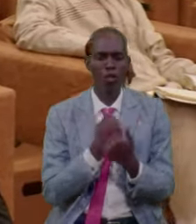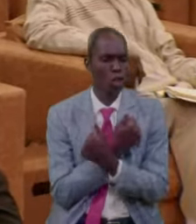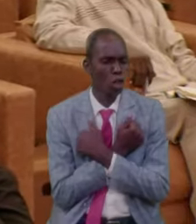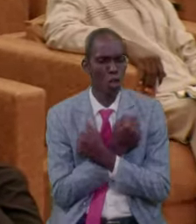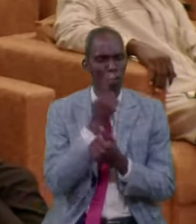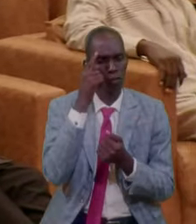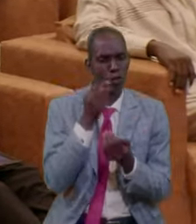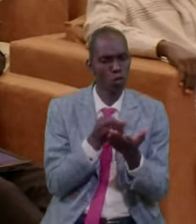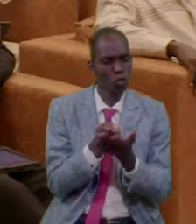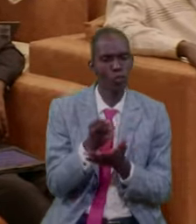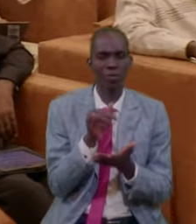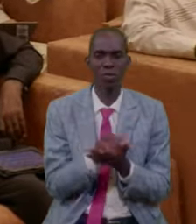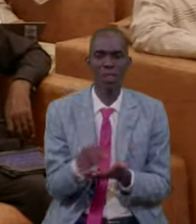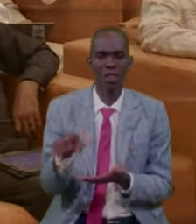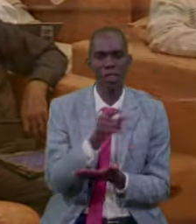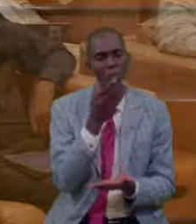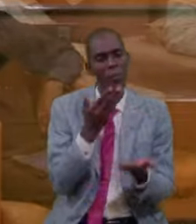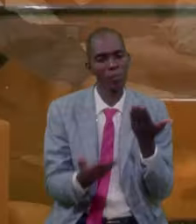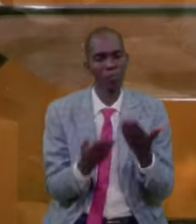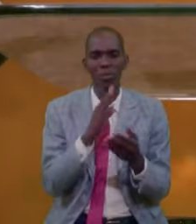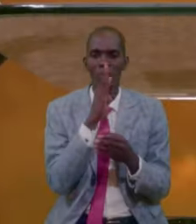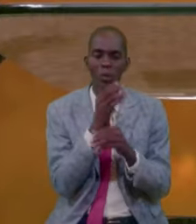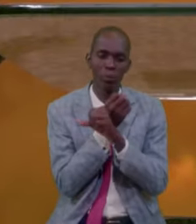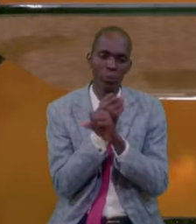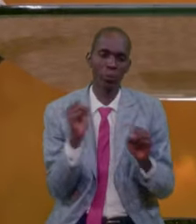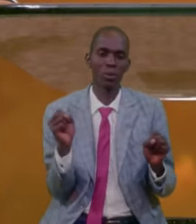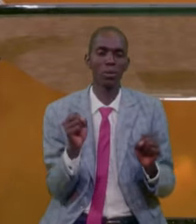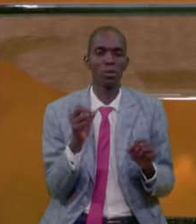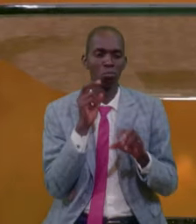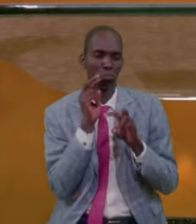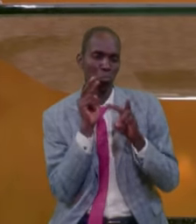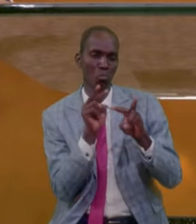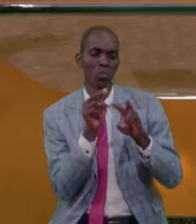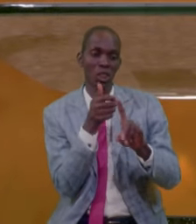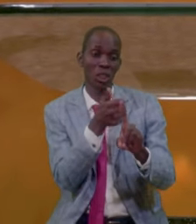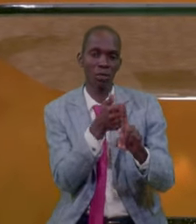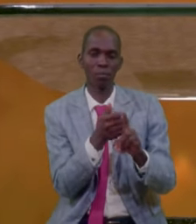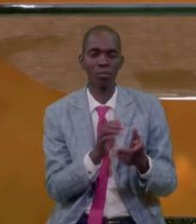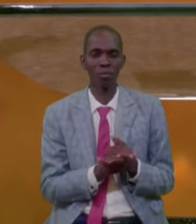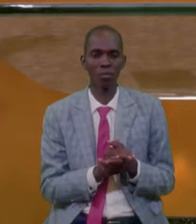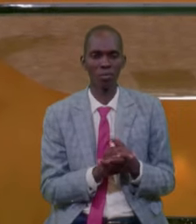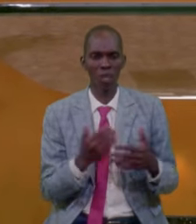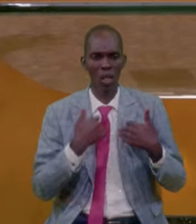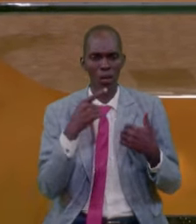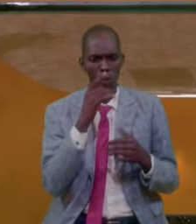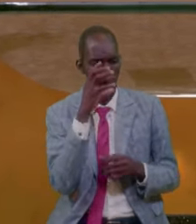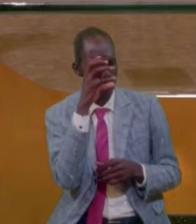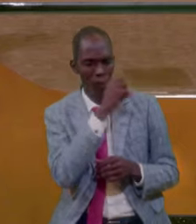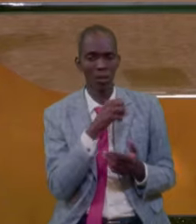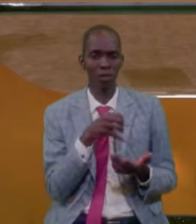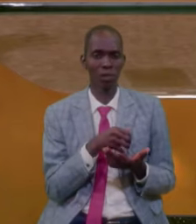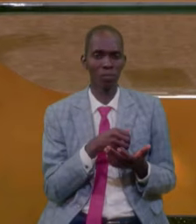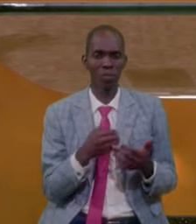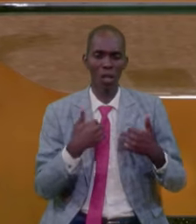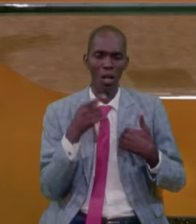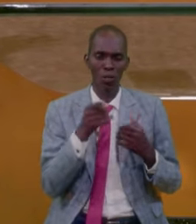that they might be saved. Look at yourself. Have you shifted your ground? Have you shifted